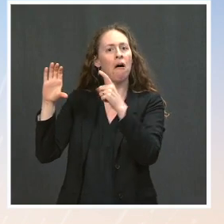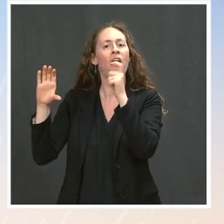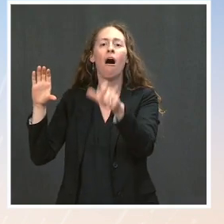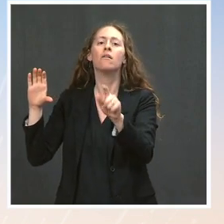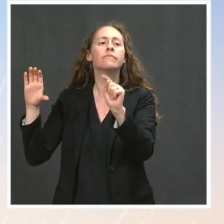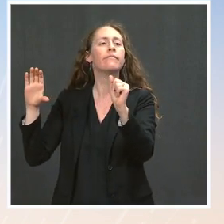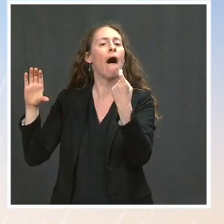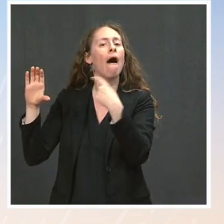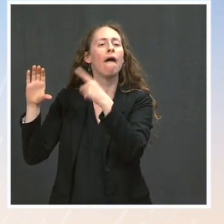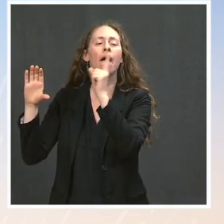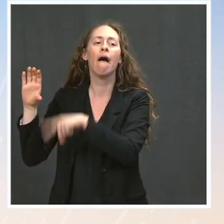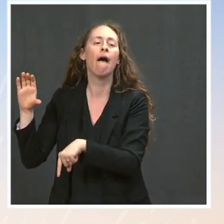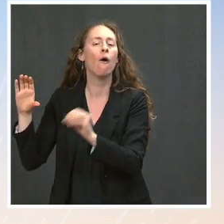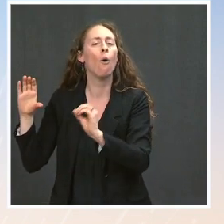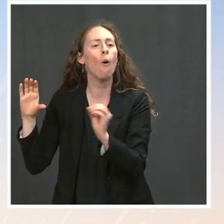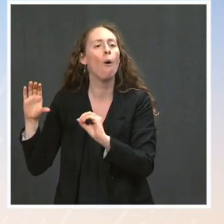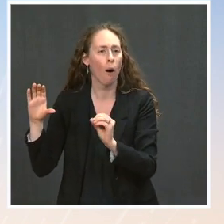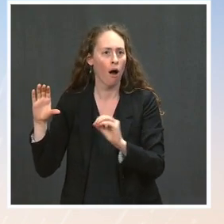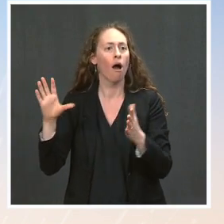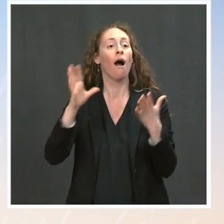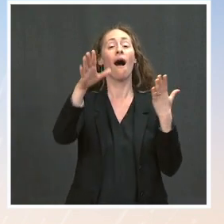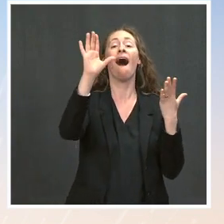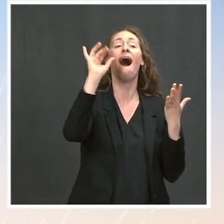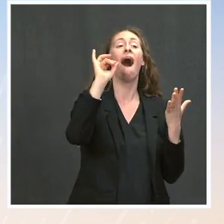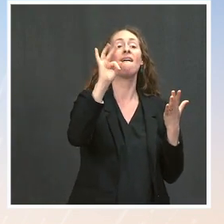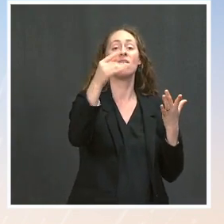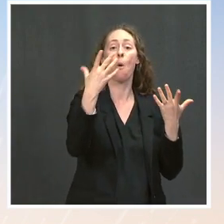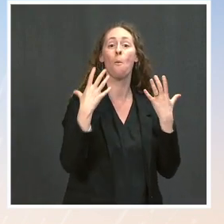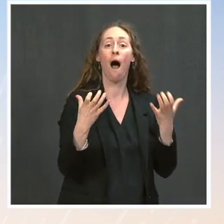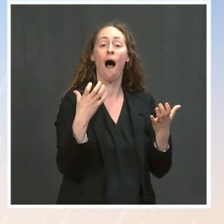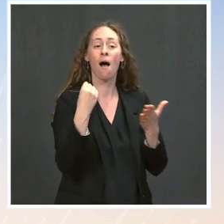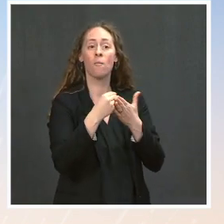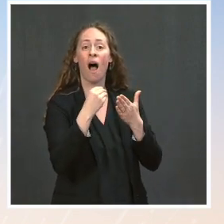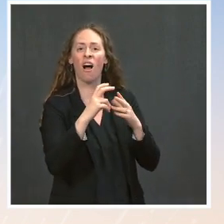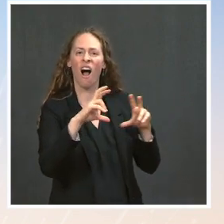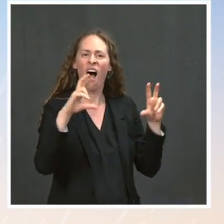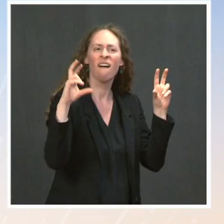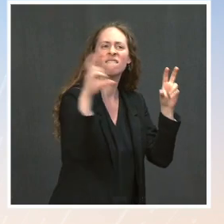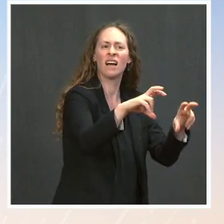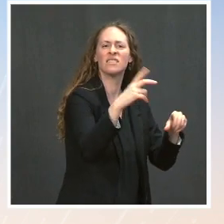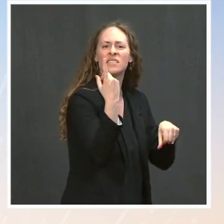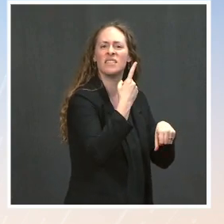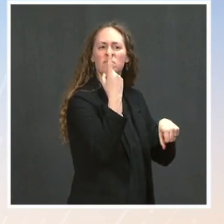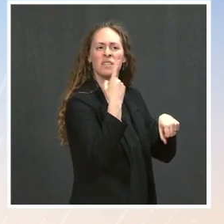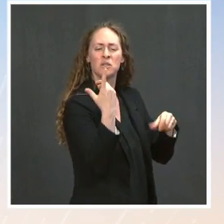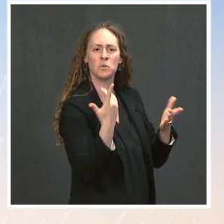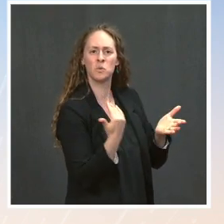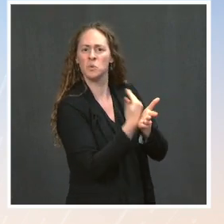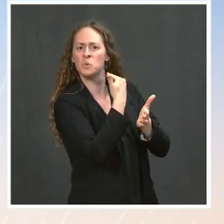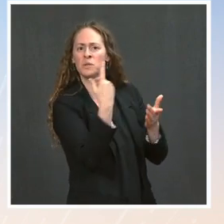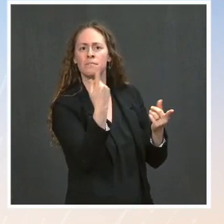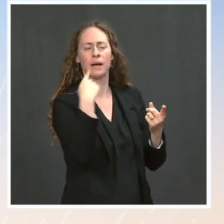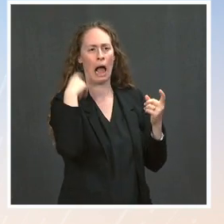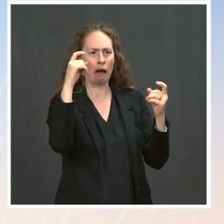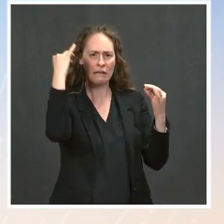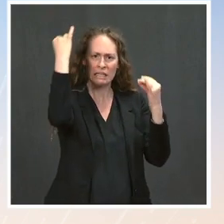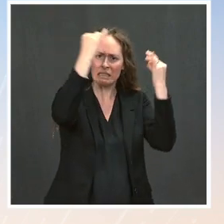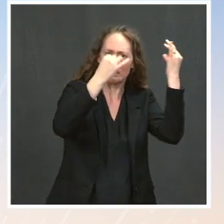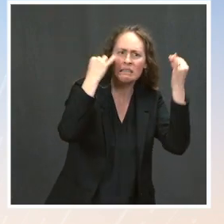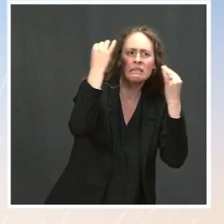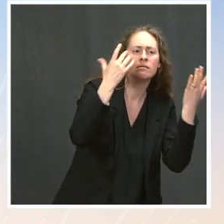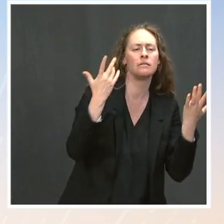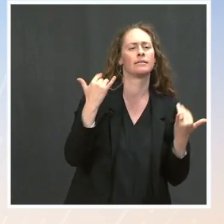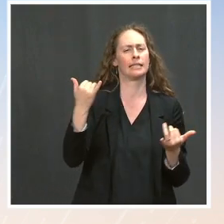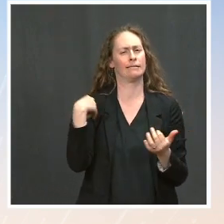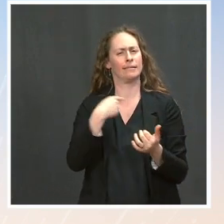of things go into making an investment decision. But certainly our view and reading of the evidence